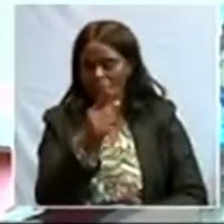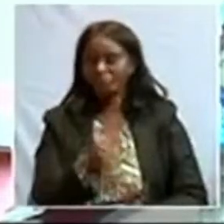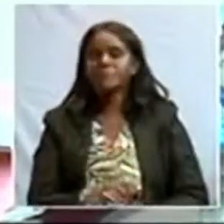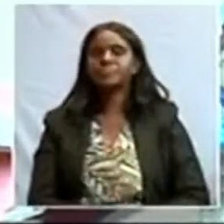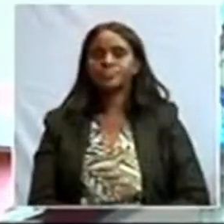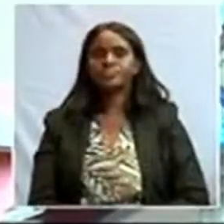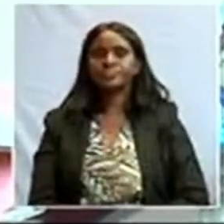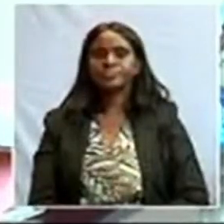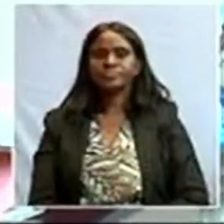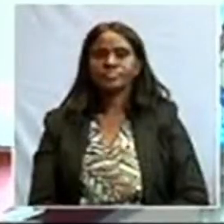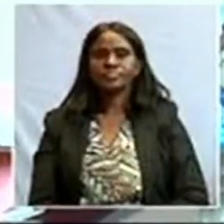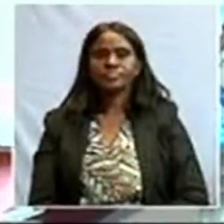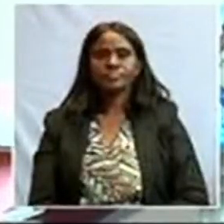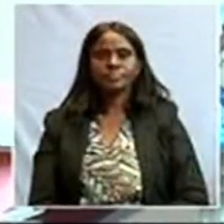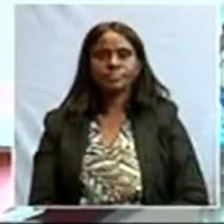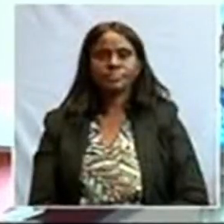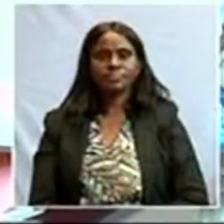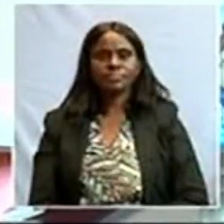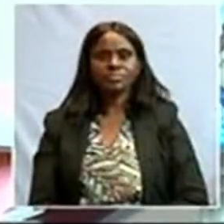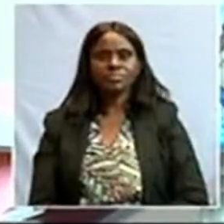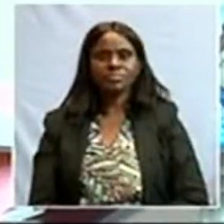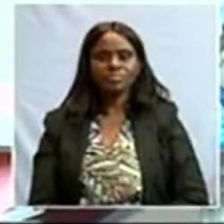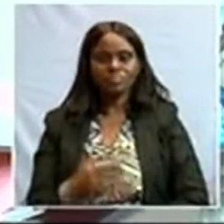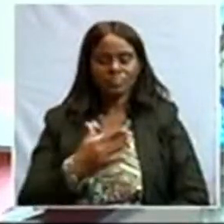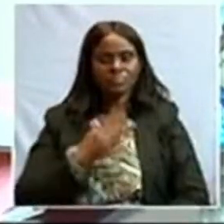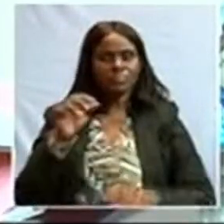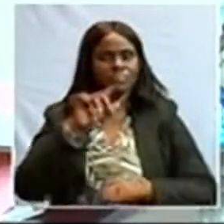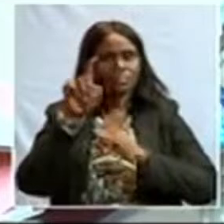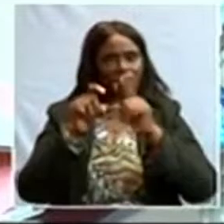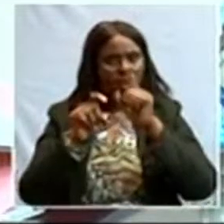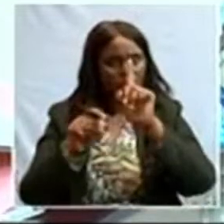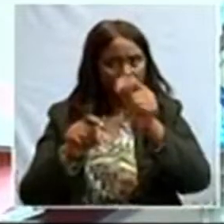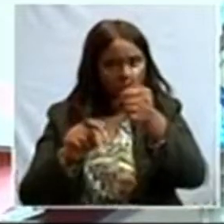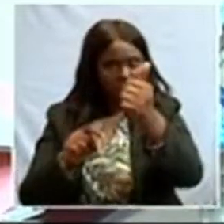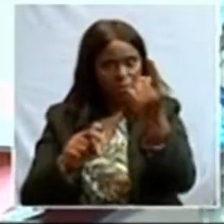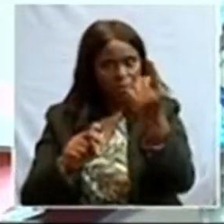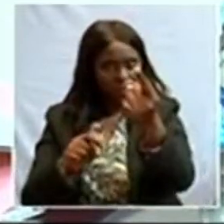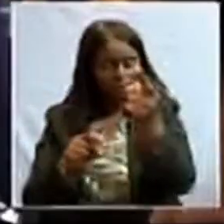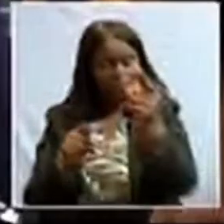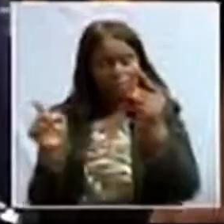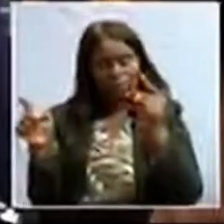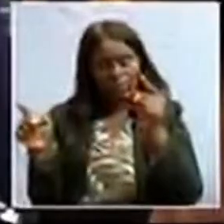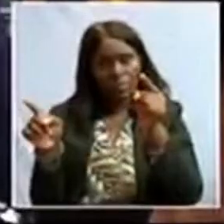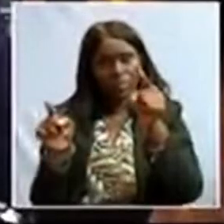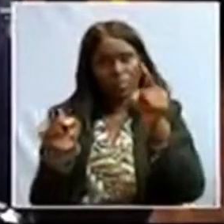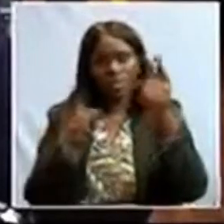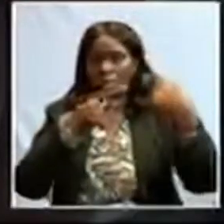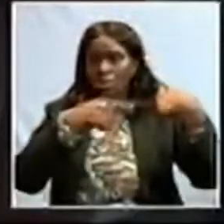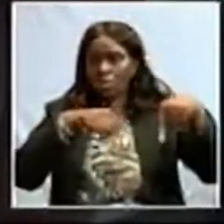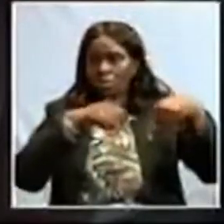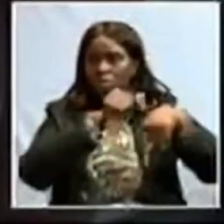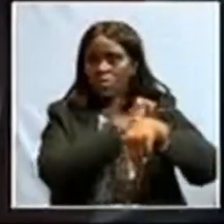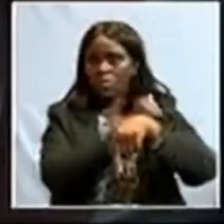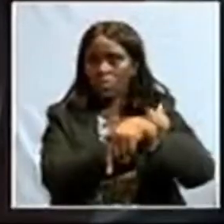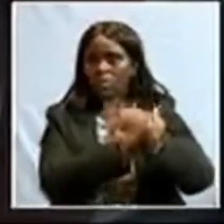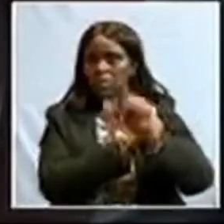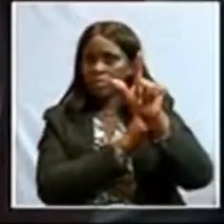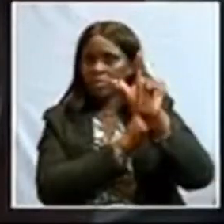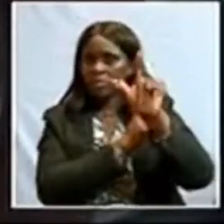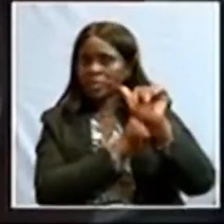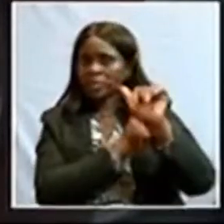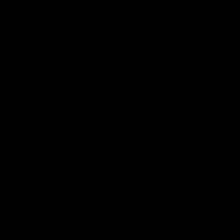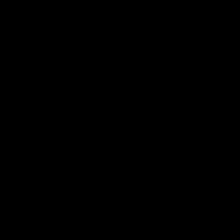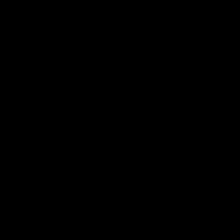a follow-up question. My question is, between yourselves as local authority, Luanshya